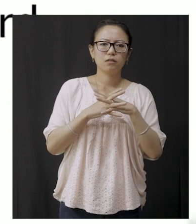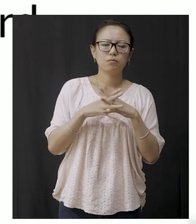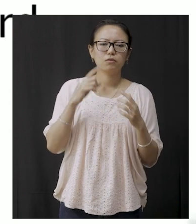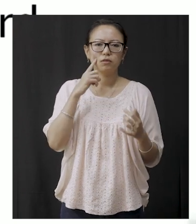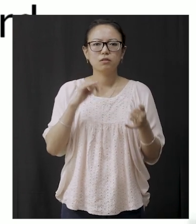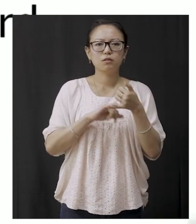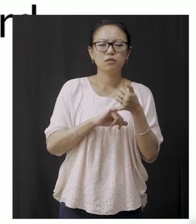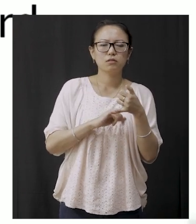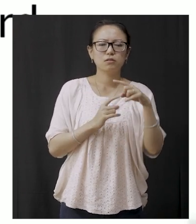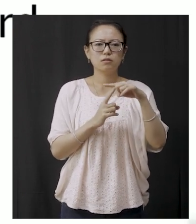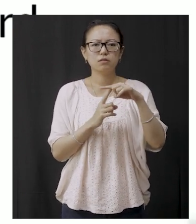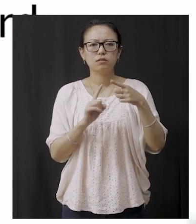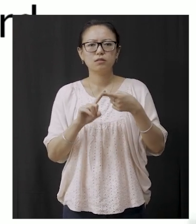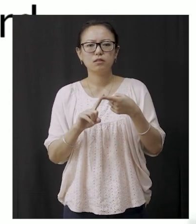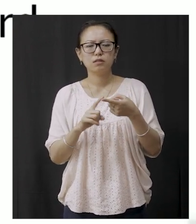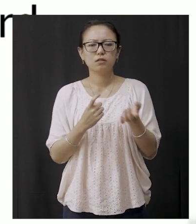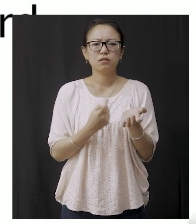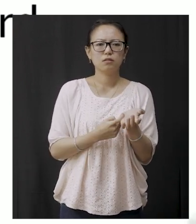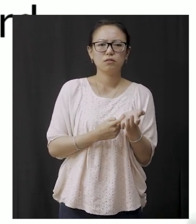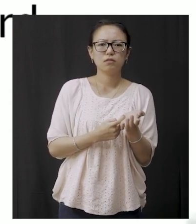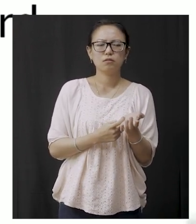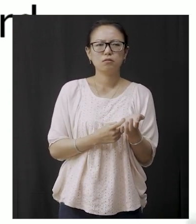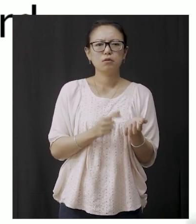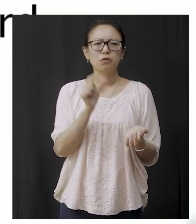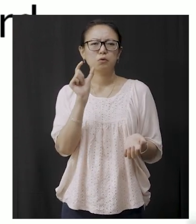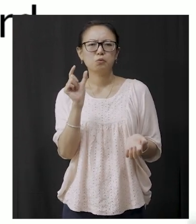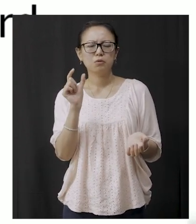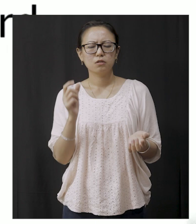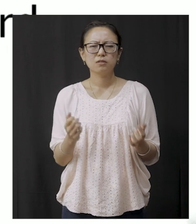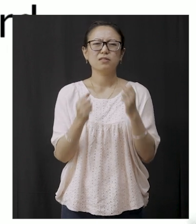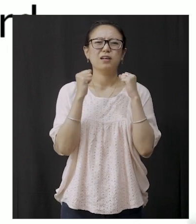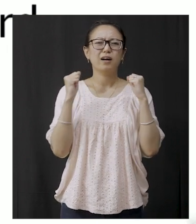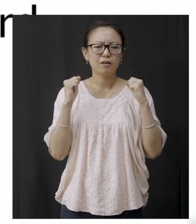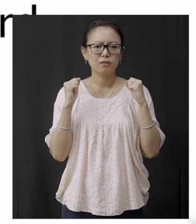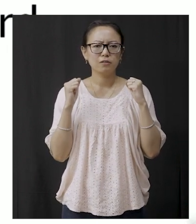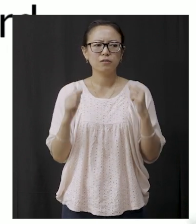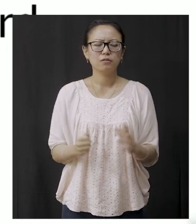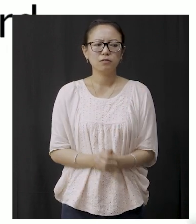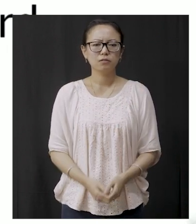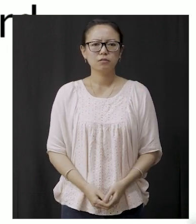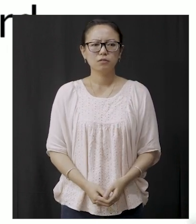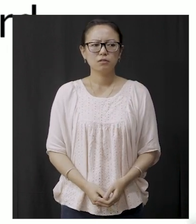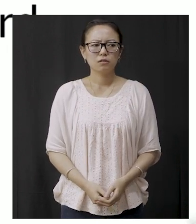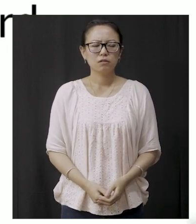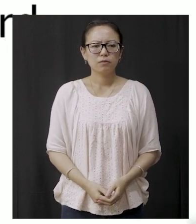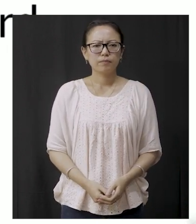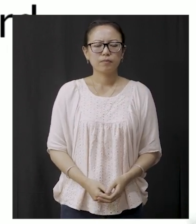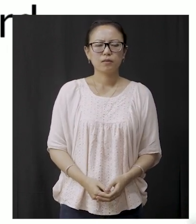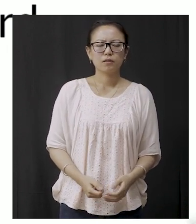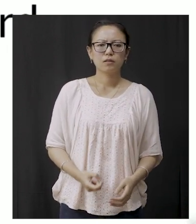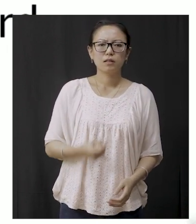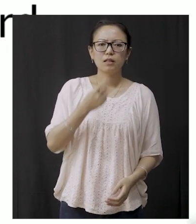sentence or words that are hard to say. That means tongue twister are those words